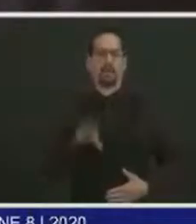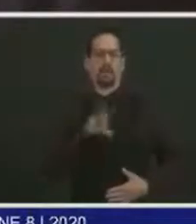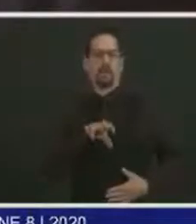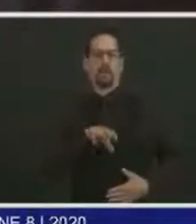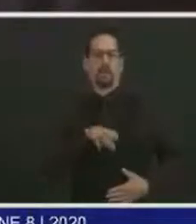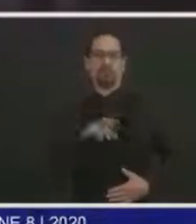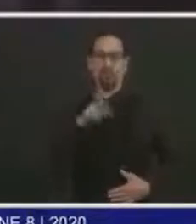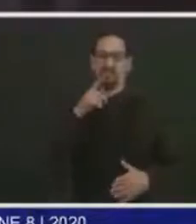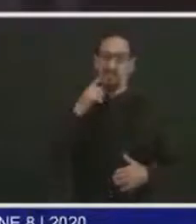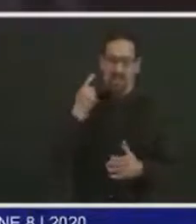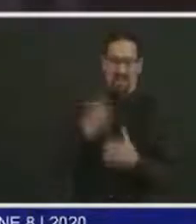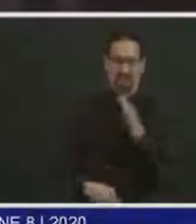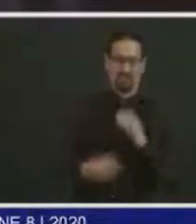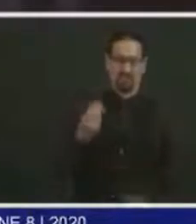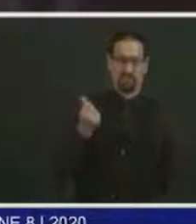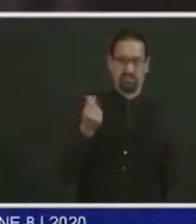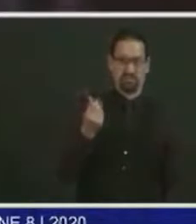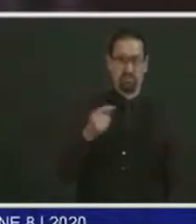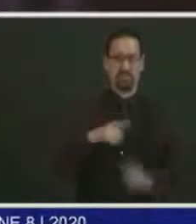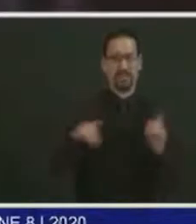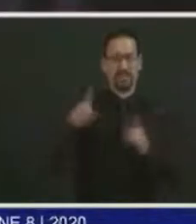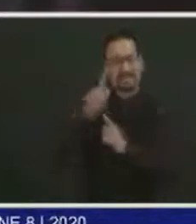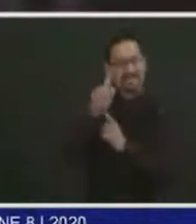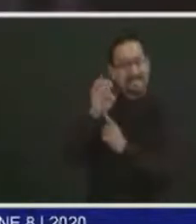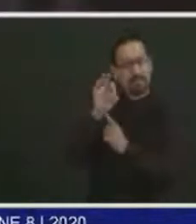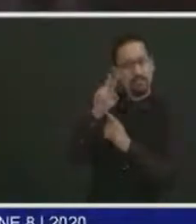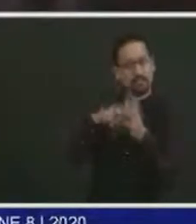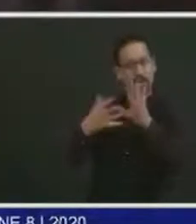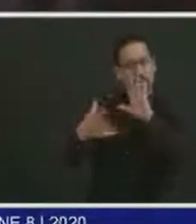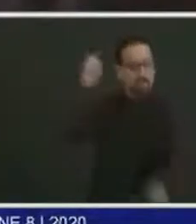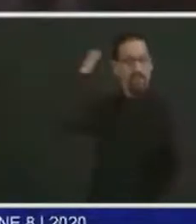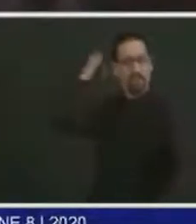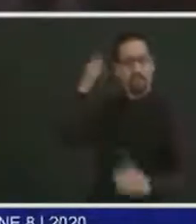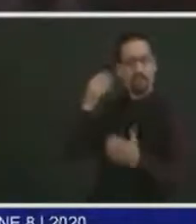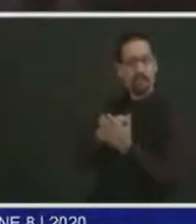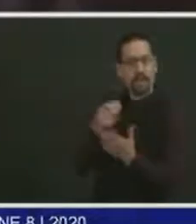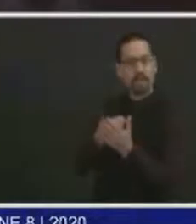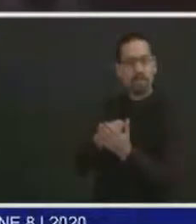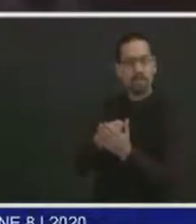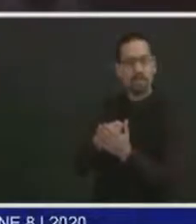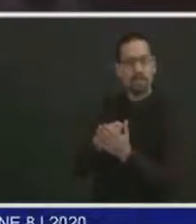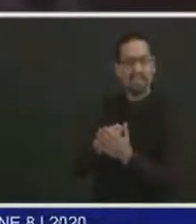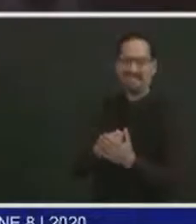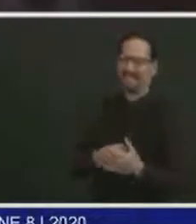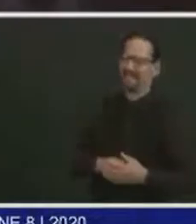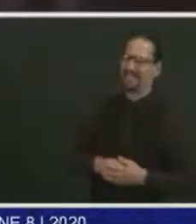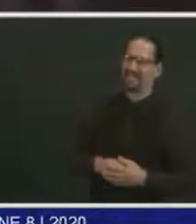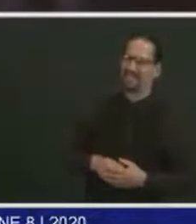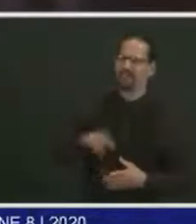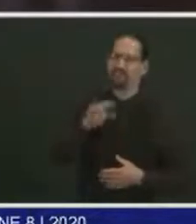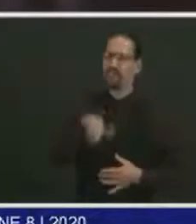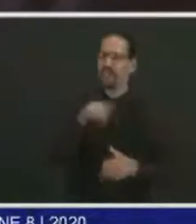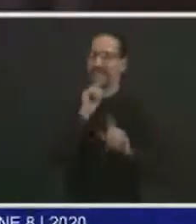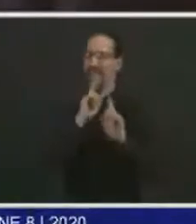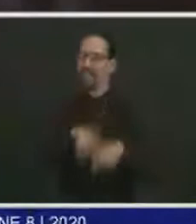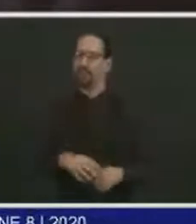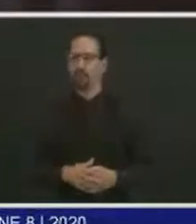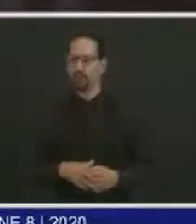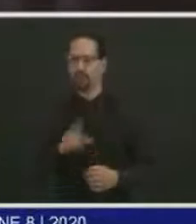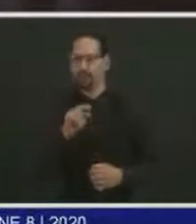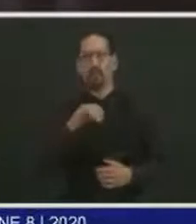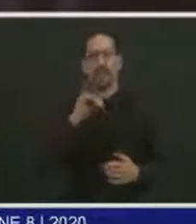is defunding. And I don't think the data would suggest that fewer cops leads to greater